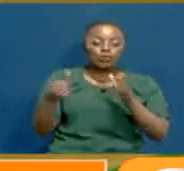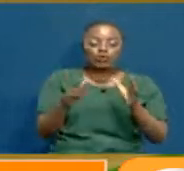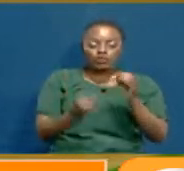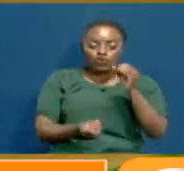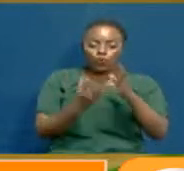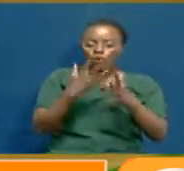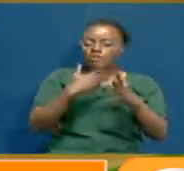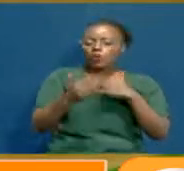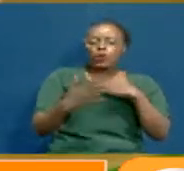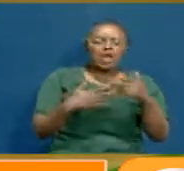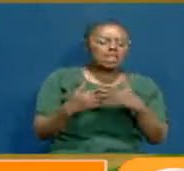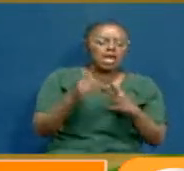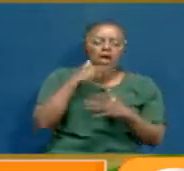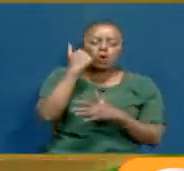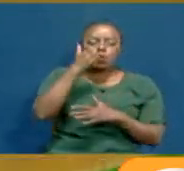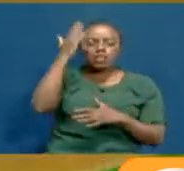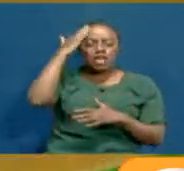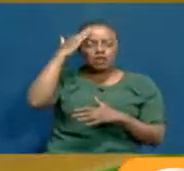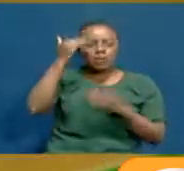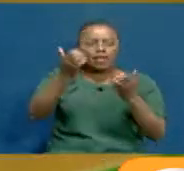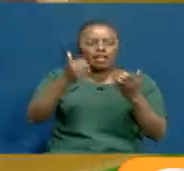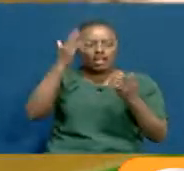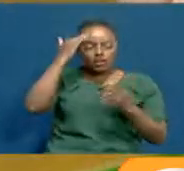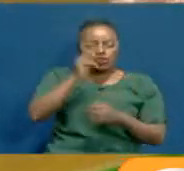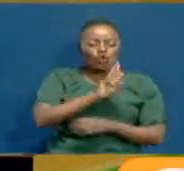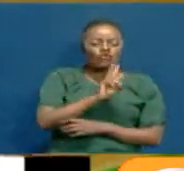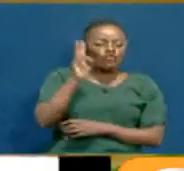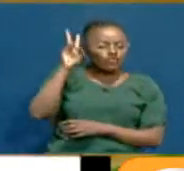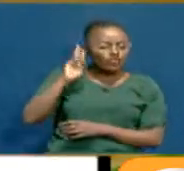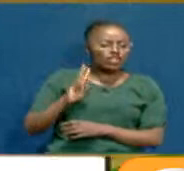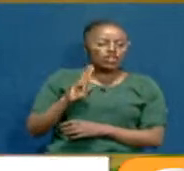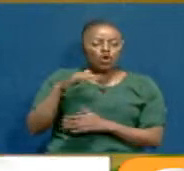grow irrespective of who they know. I don't need to know Vicky or you